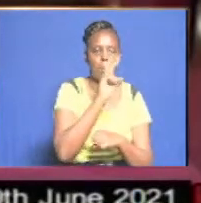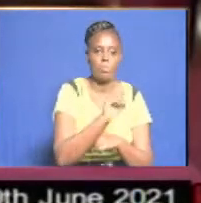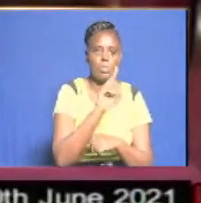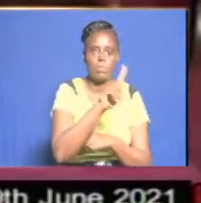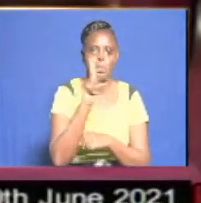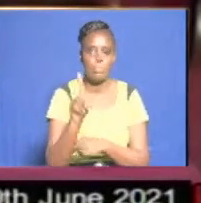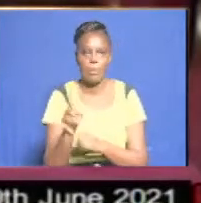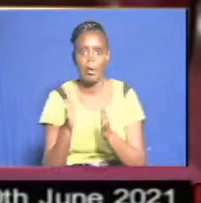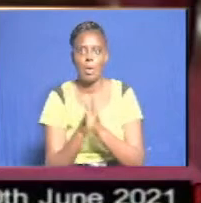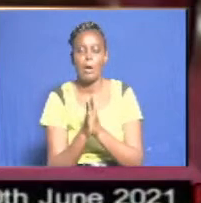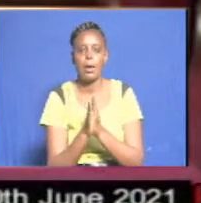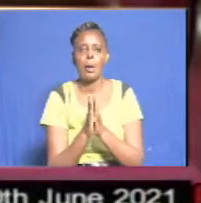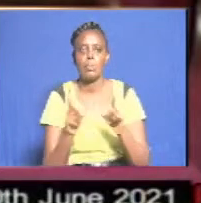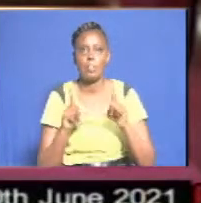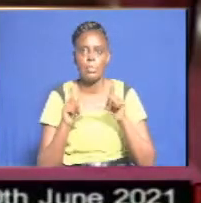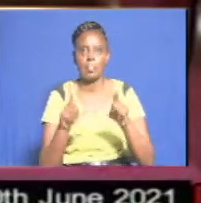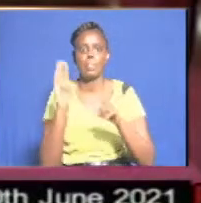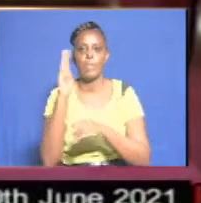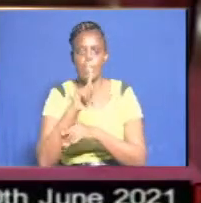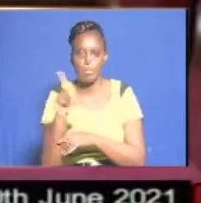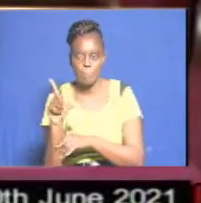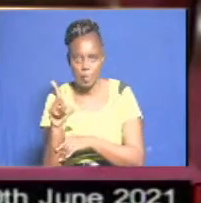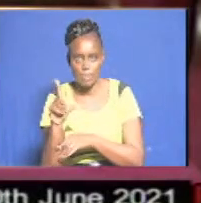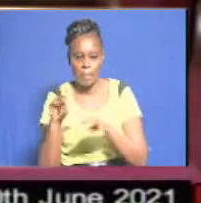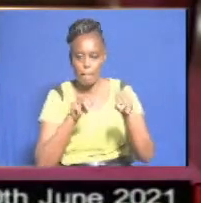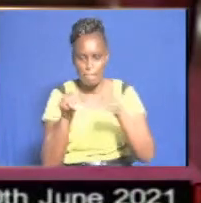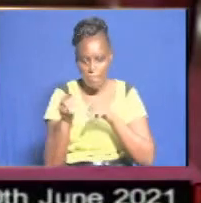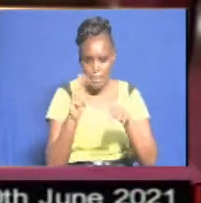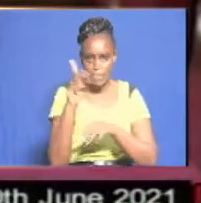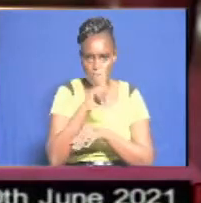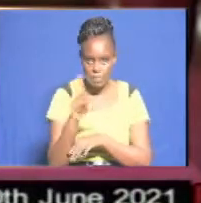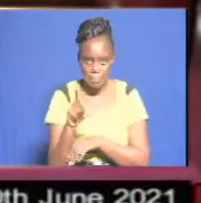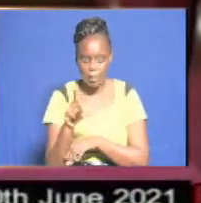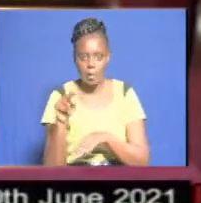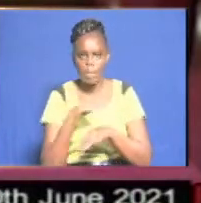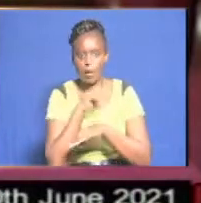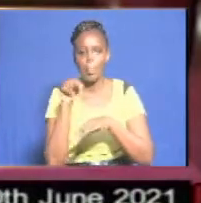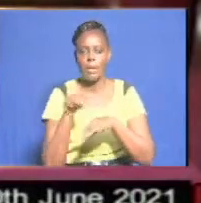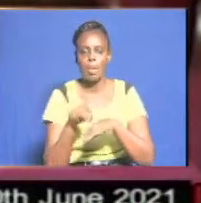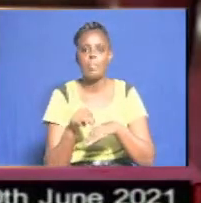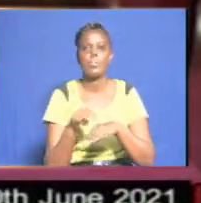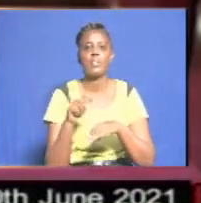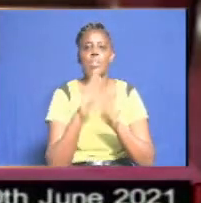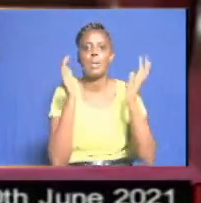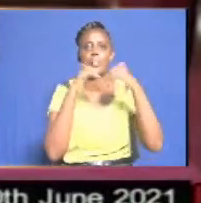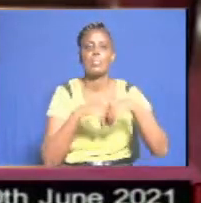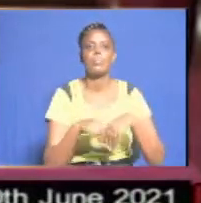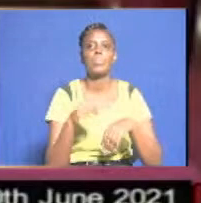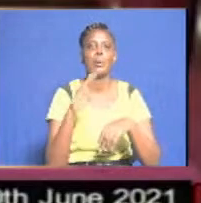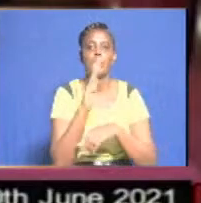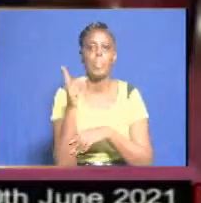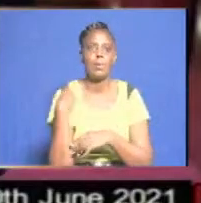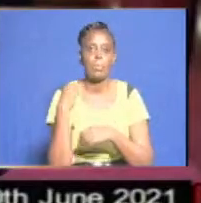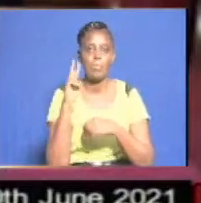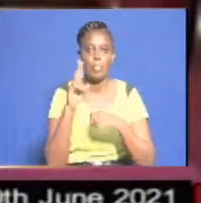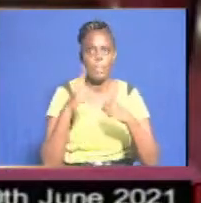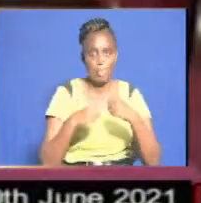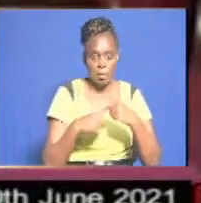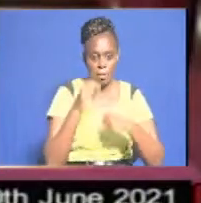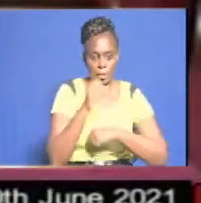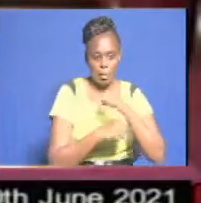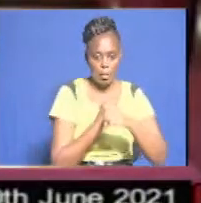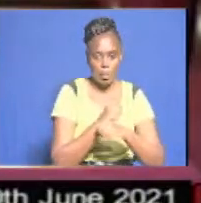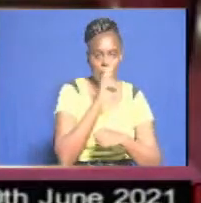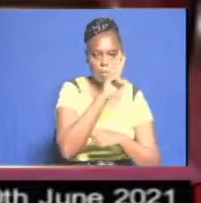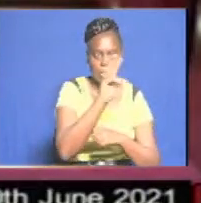And the Certified Managers Bill, National Assembly Bill number 26 of 2021. Honorable Speaker, we shall also